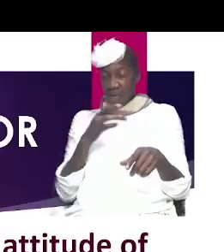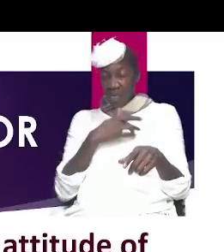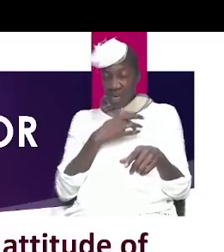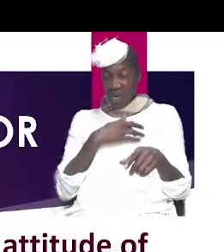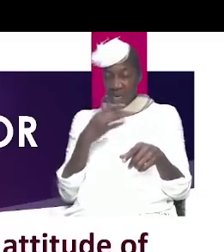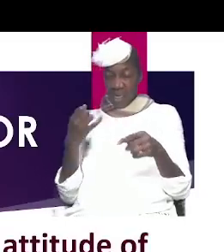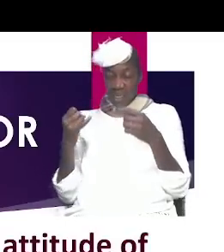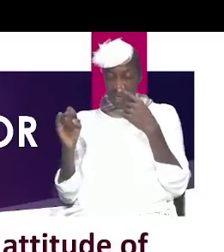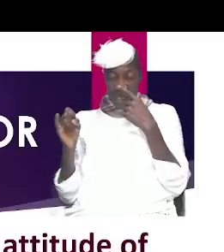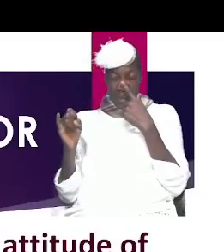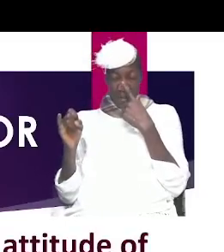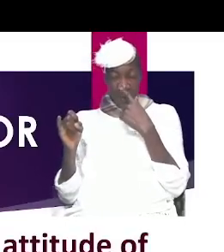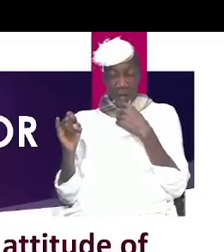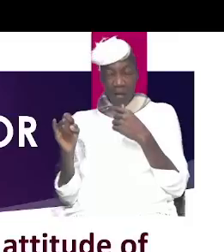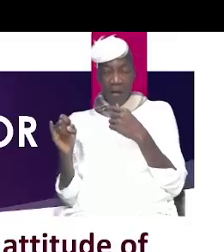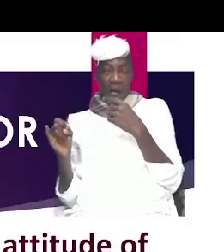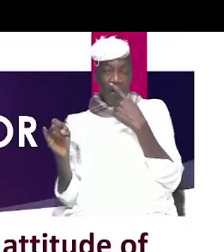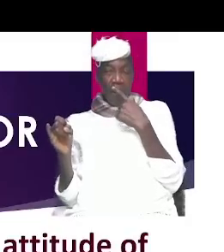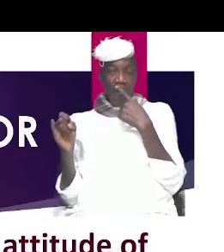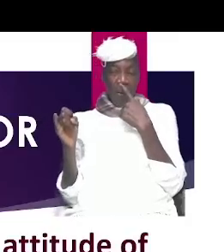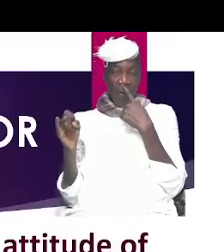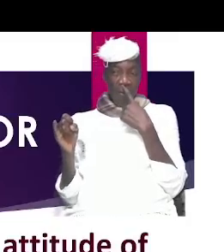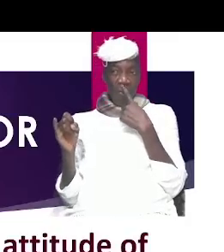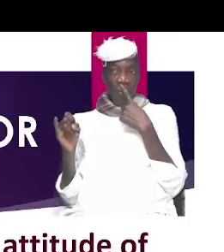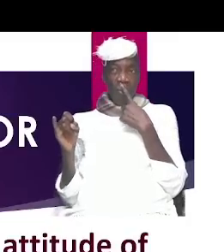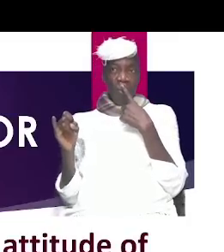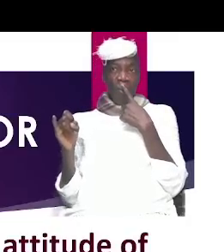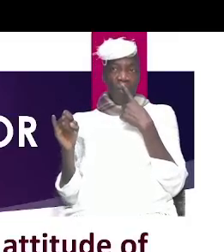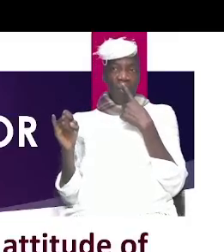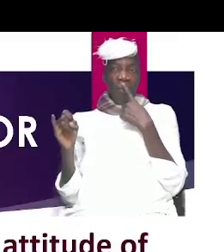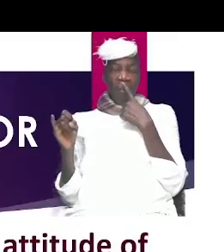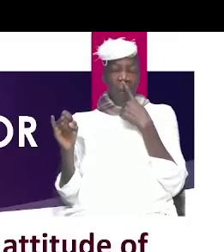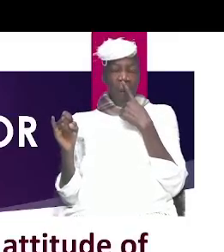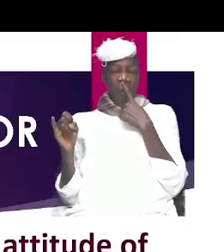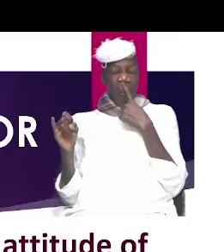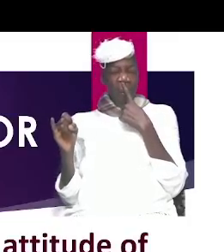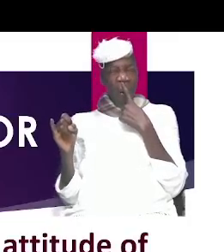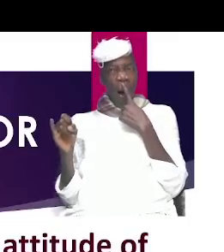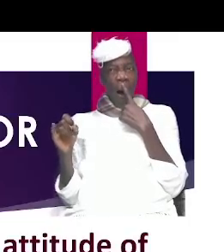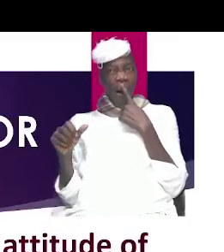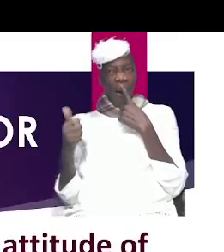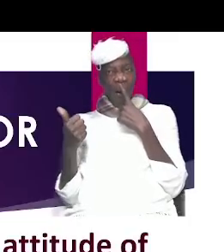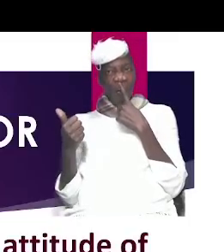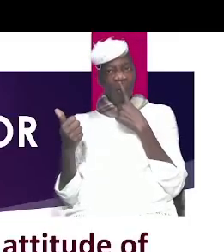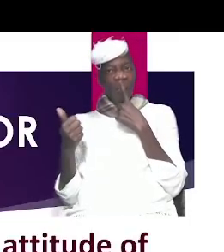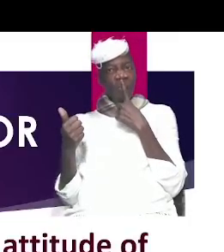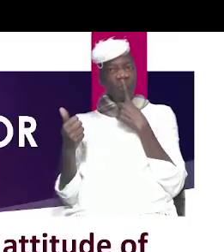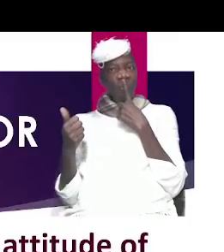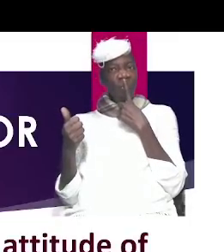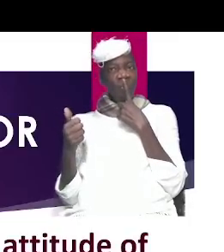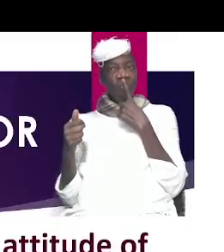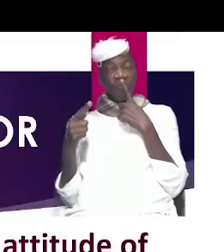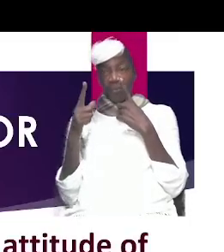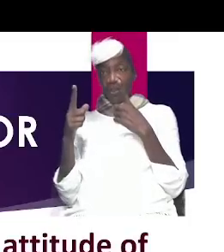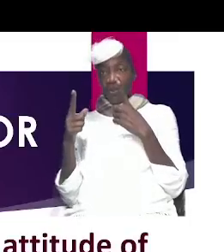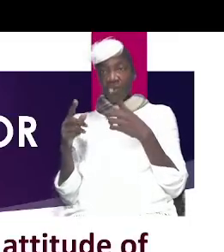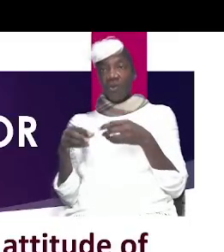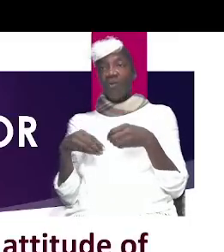is. And that point is important for us to grasp. On the other hand, if you intended to